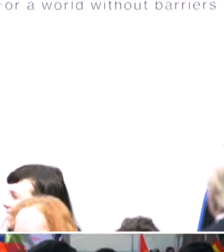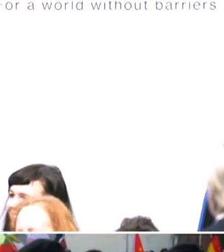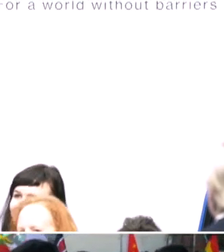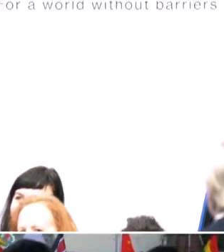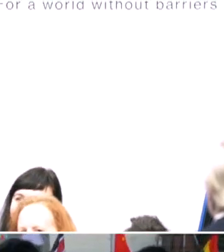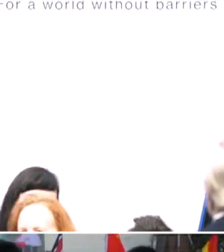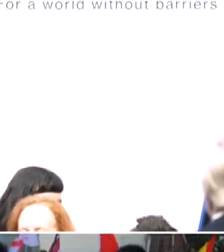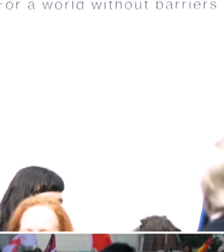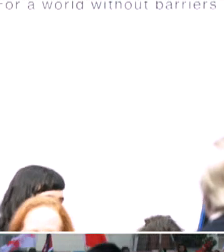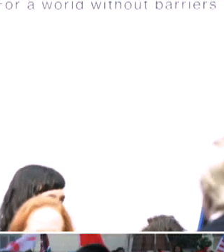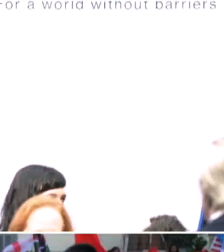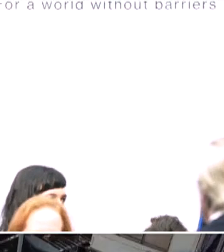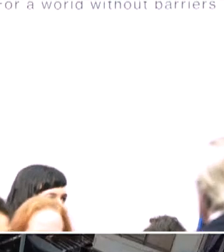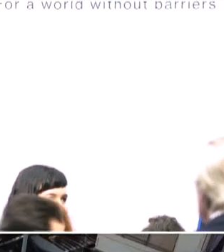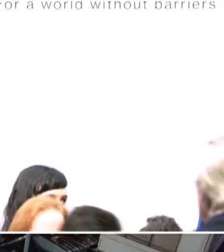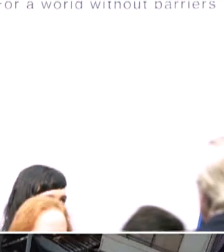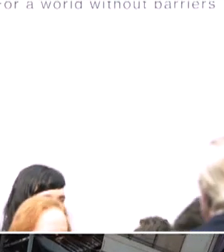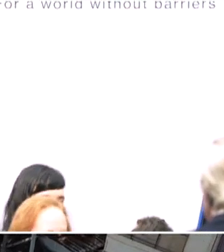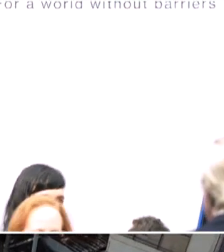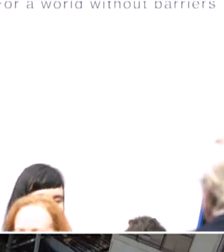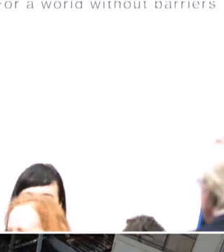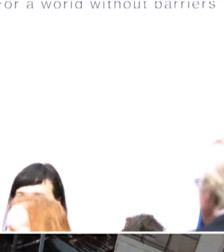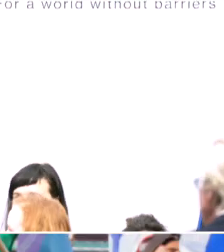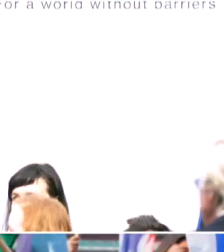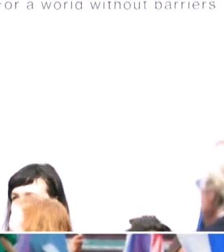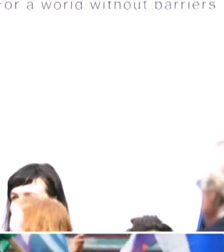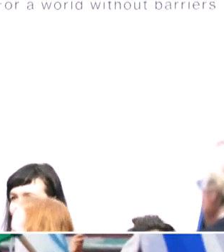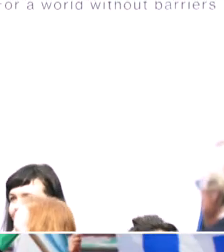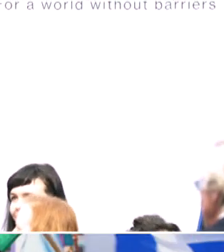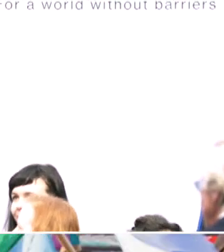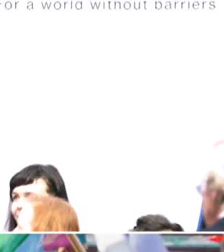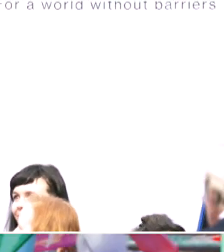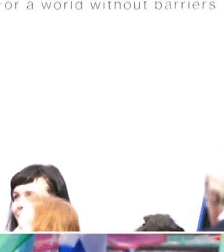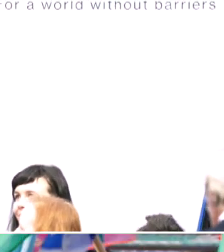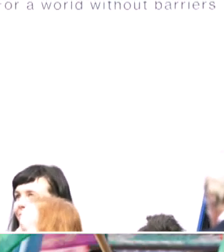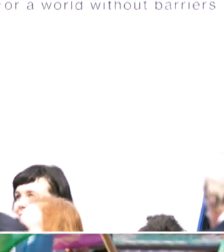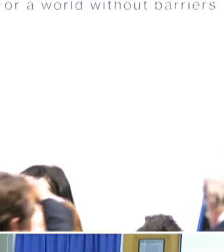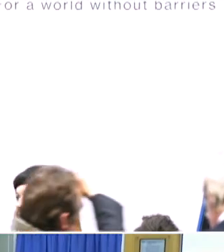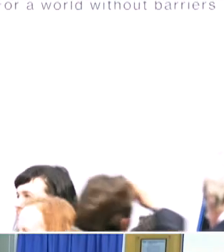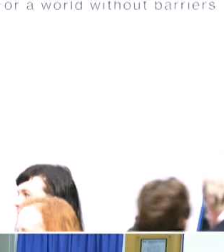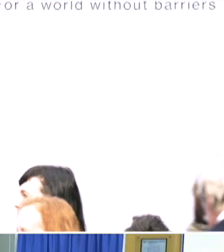the same society. Check, check. I could be